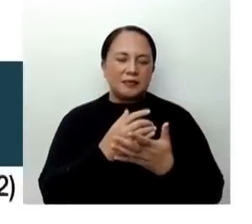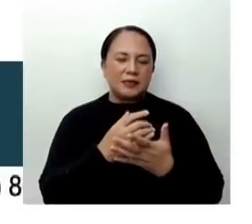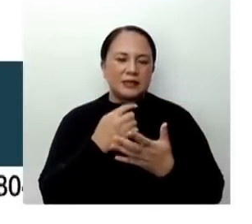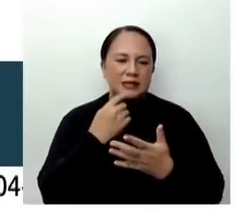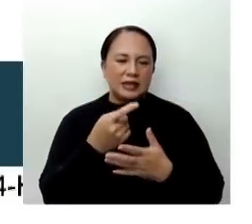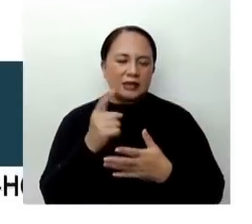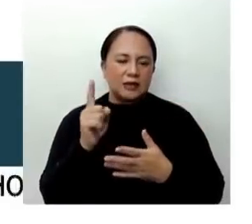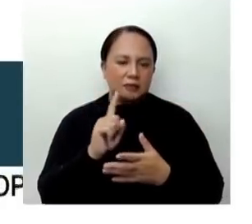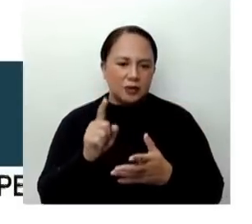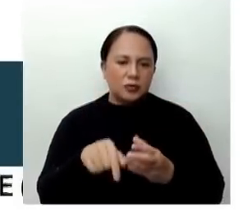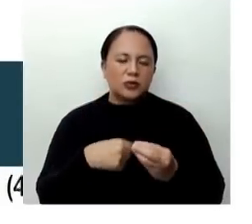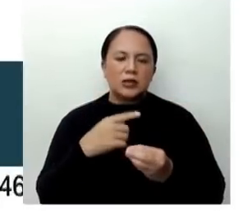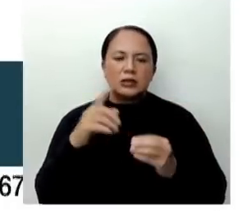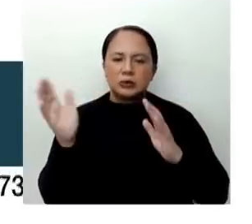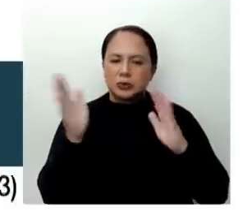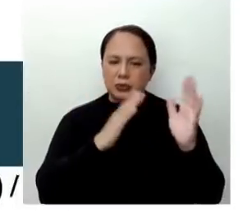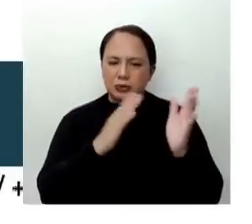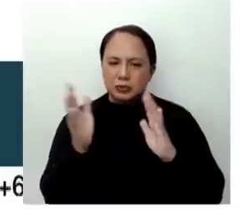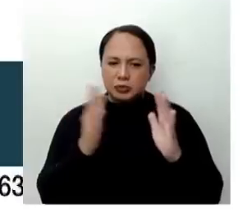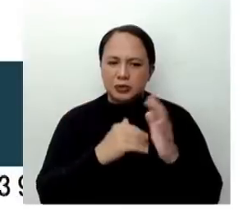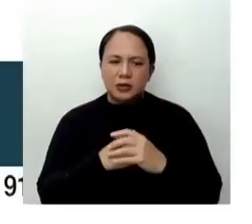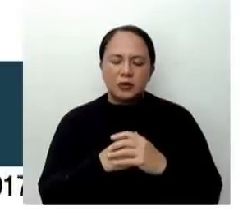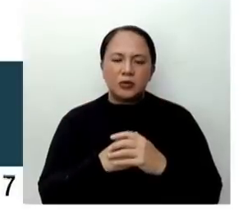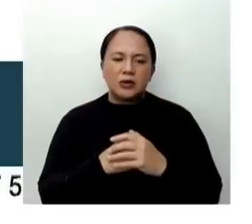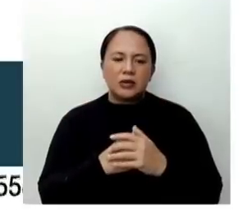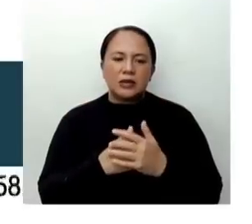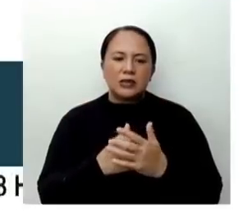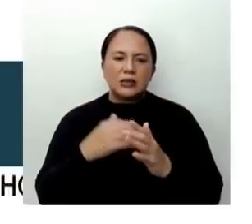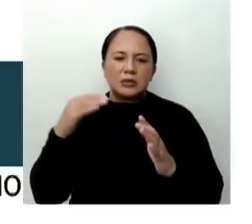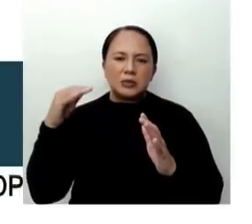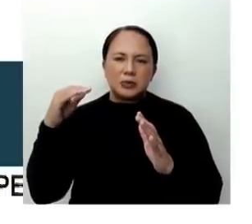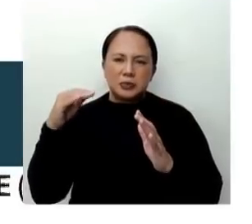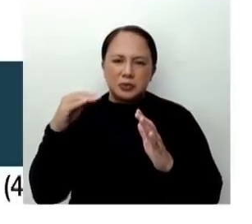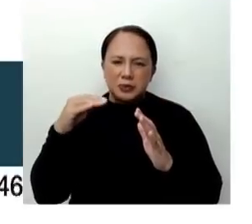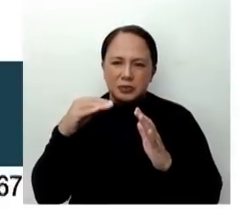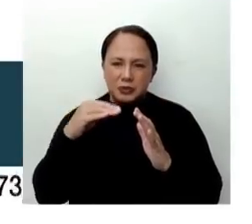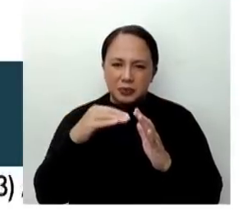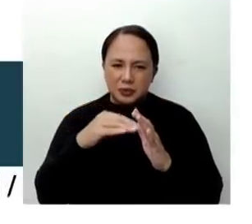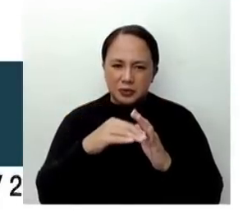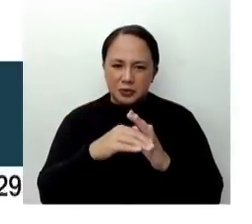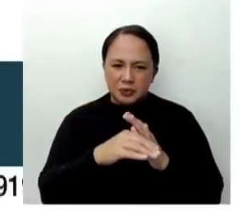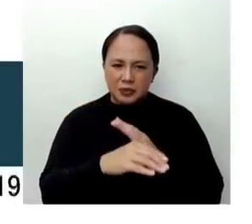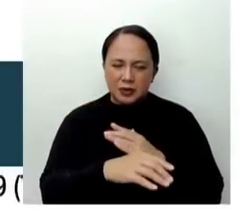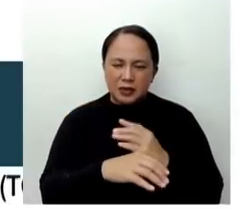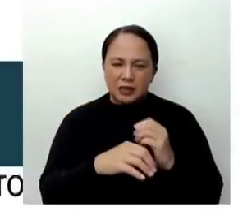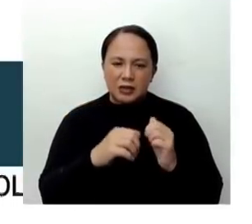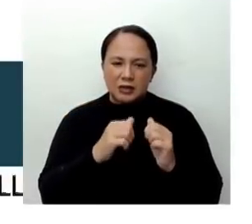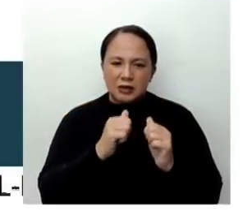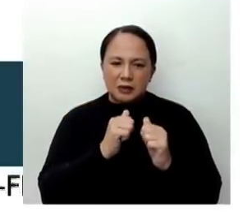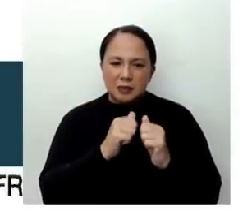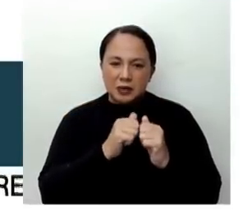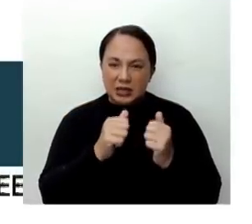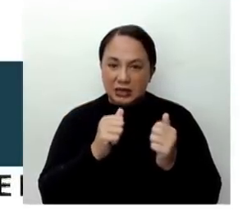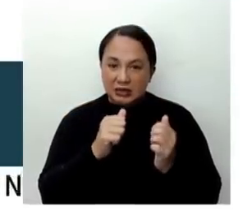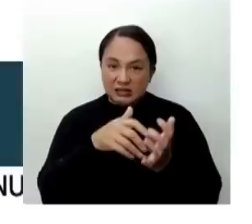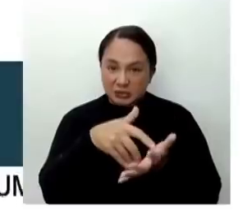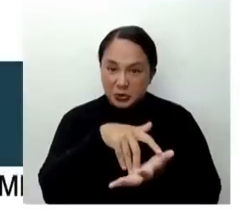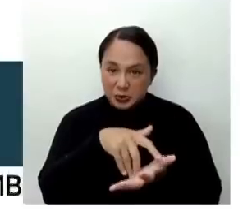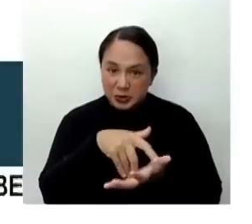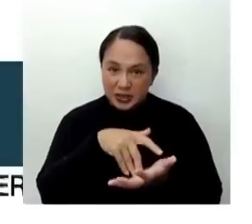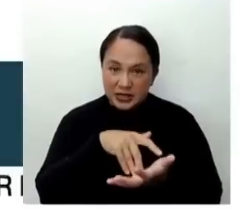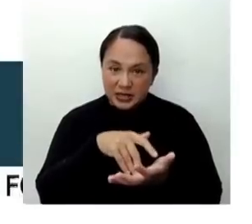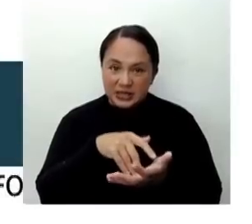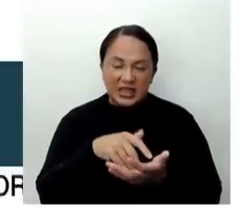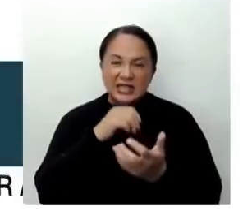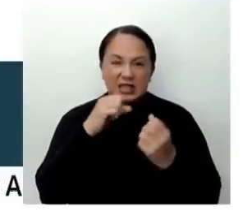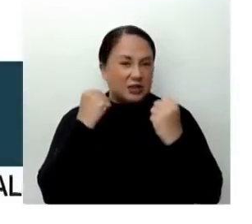saying the typhoon is decelerating, and does that imply just weakness? I mean, the decrease in strength.